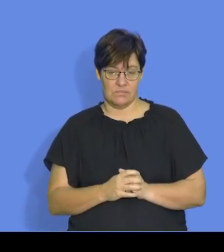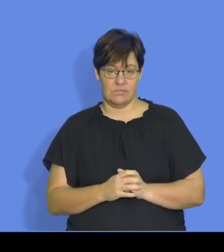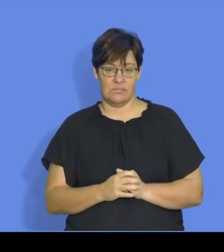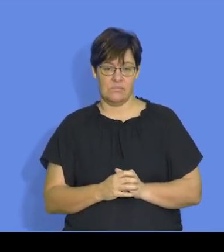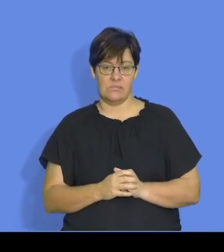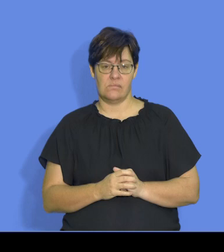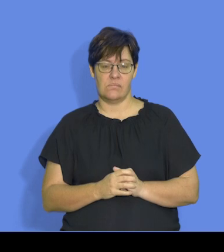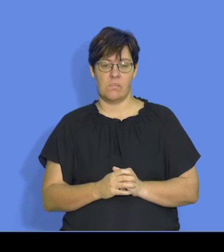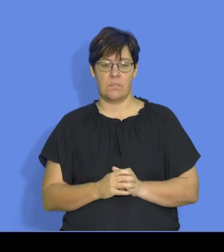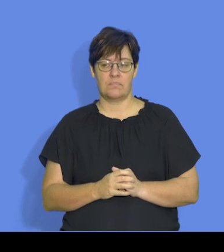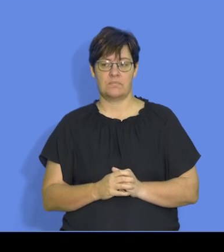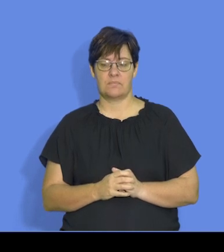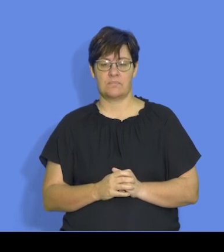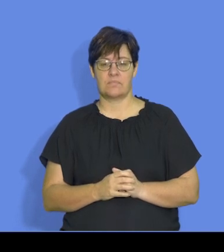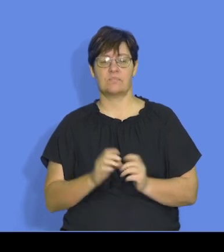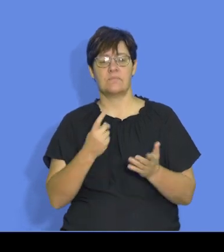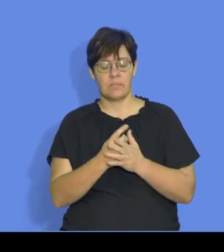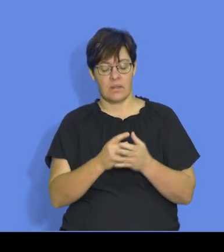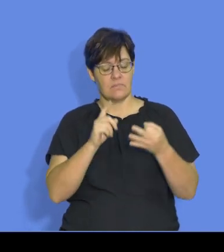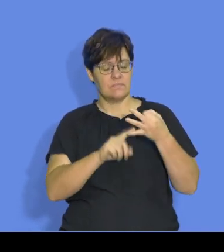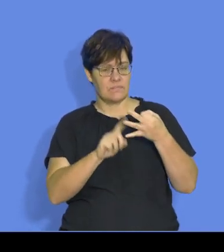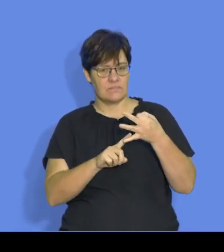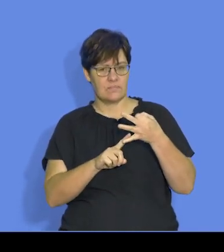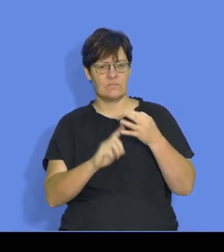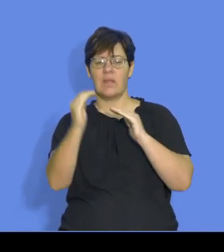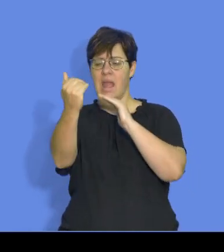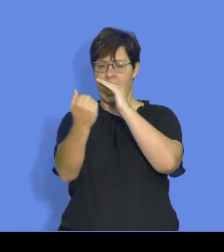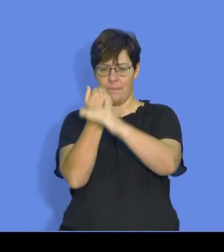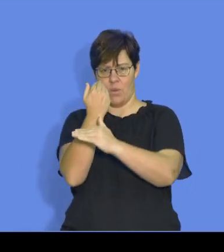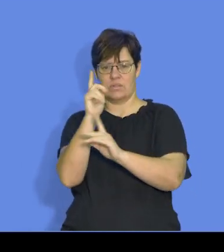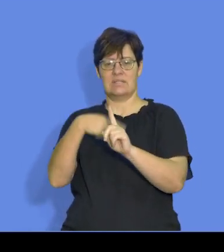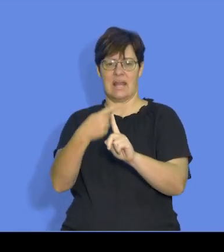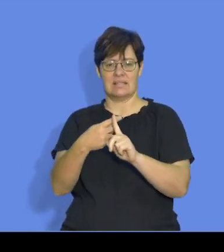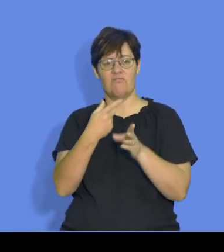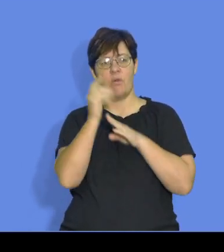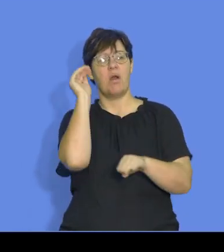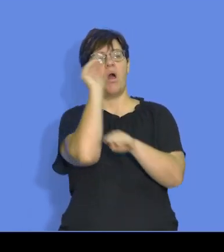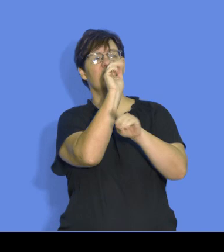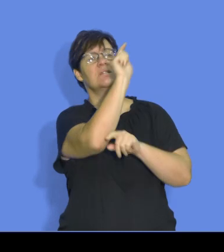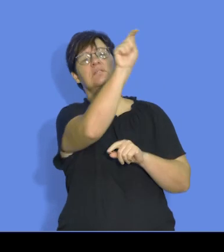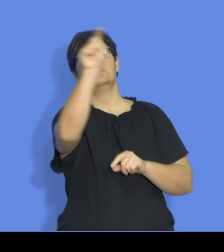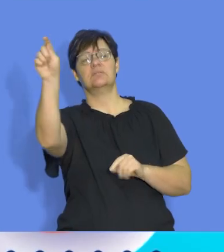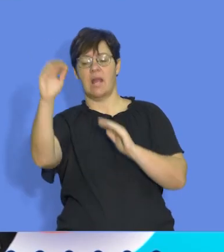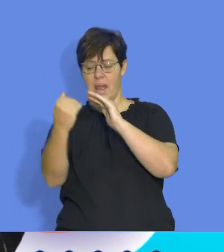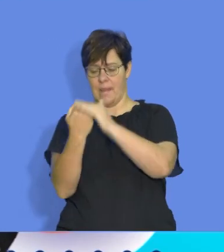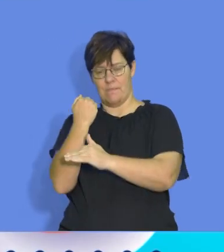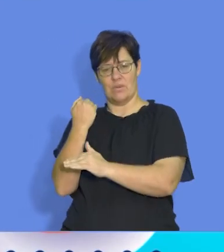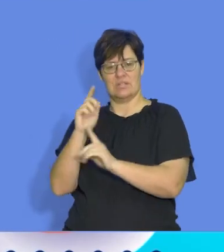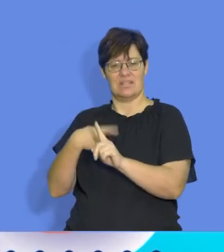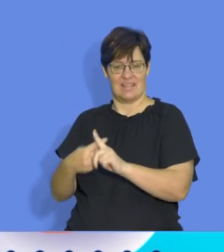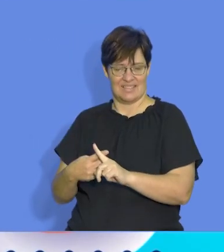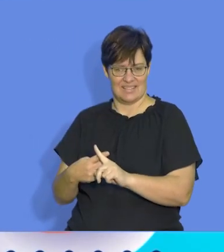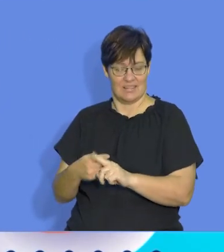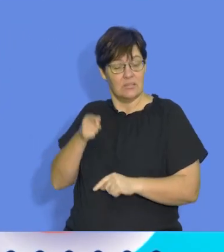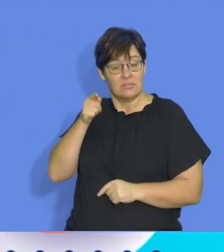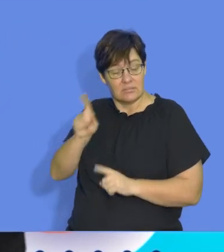Then you get import taxes. Self-explanatory. If you're importing certain items, then there are taxes that